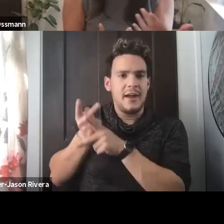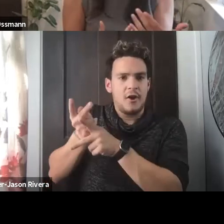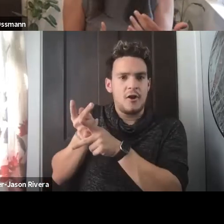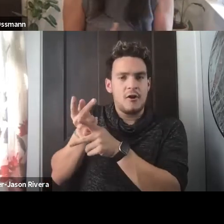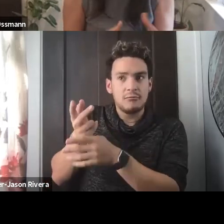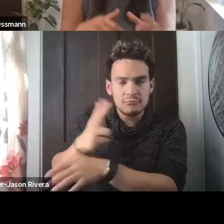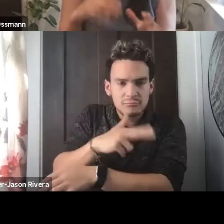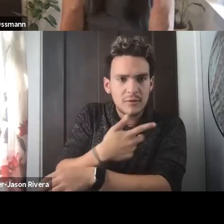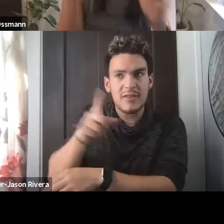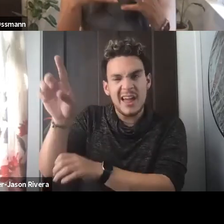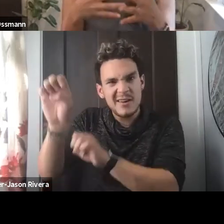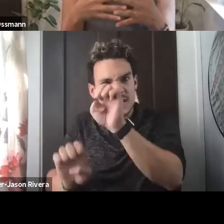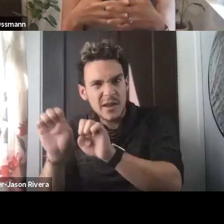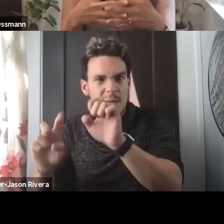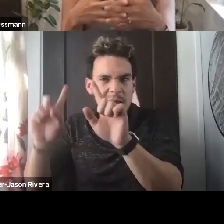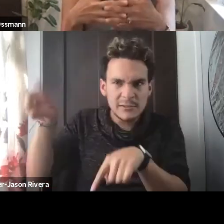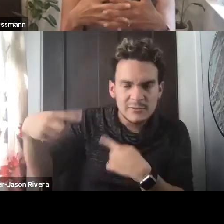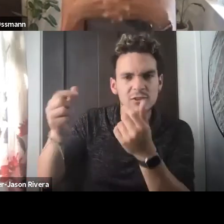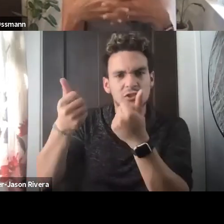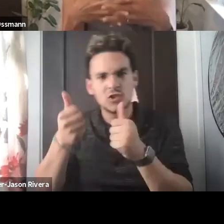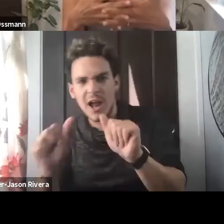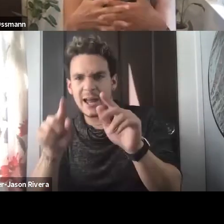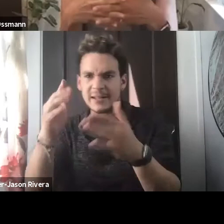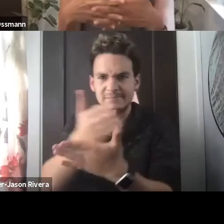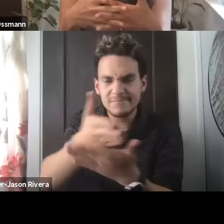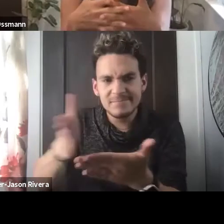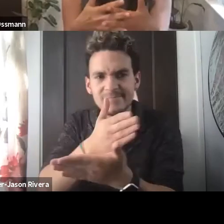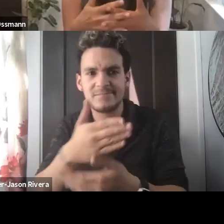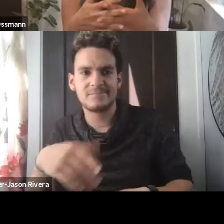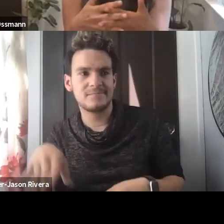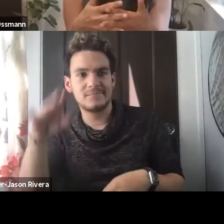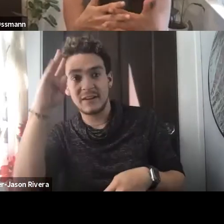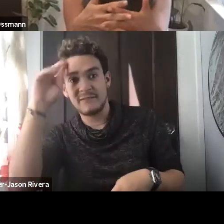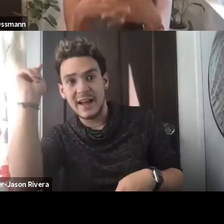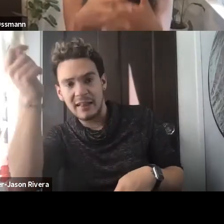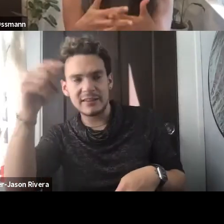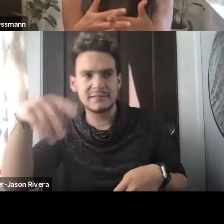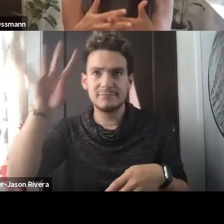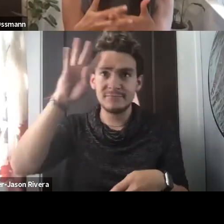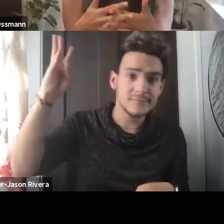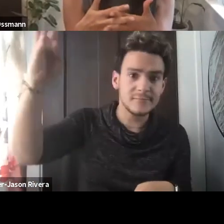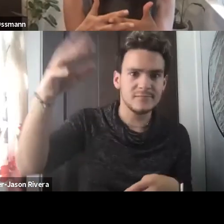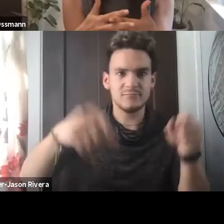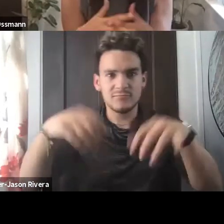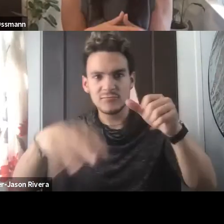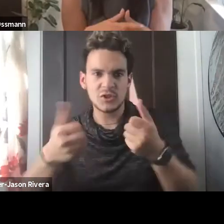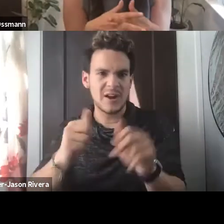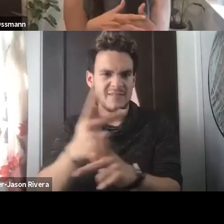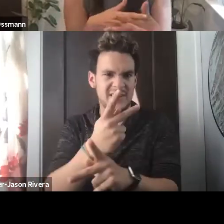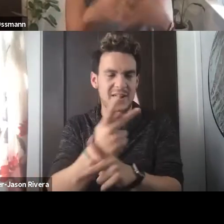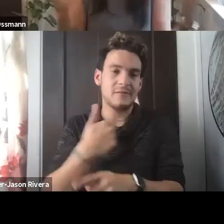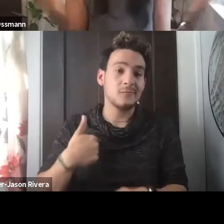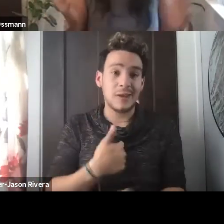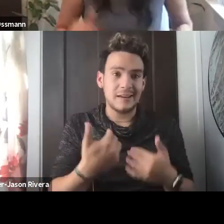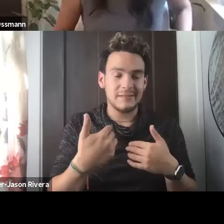and experimenting with the sort of interplay between the fallacies and the foibles of human behavior,